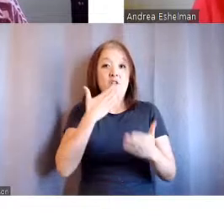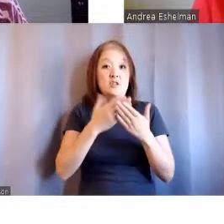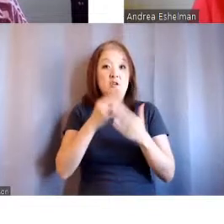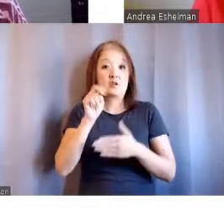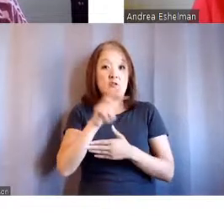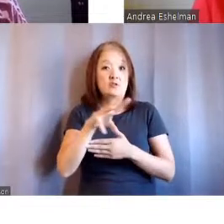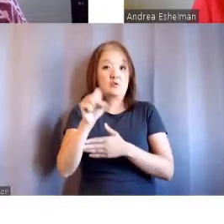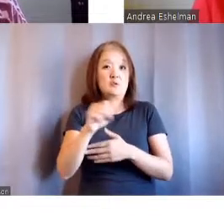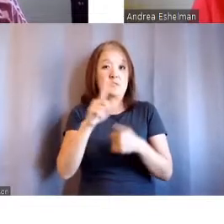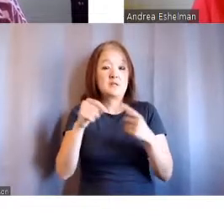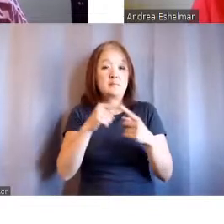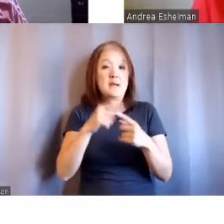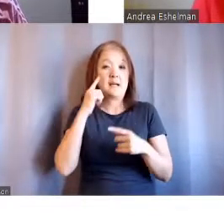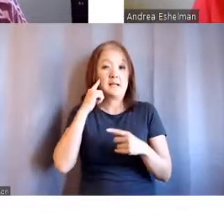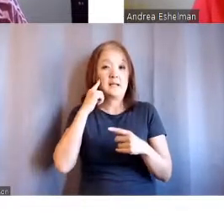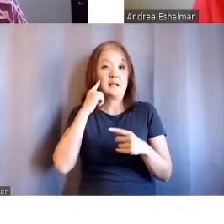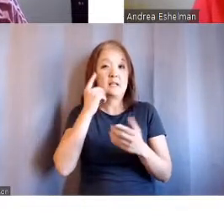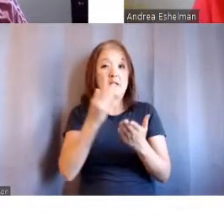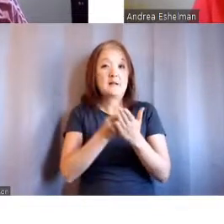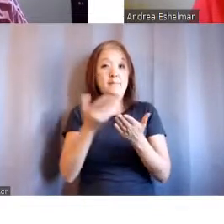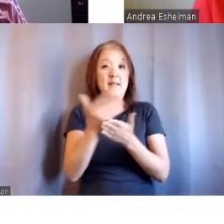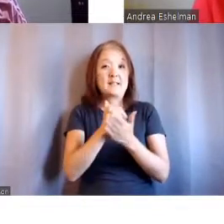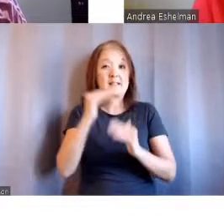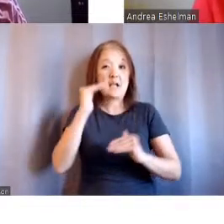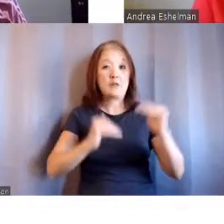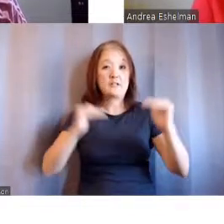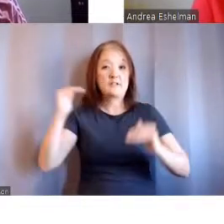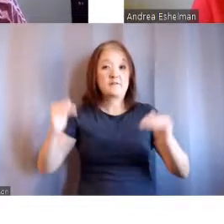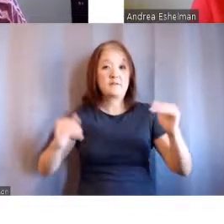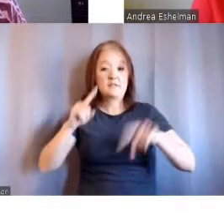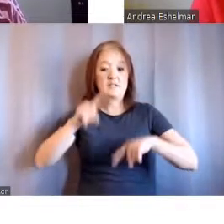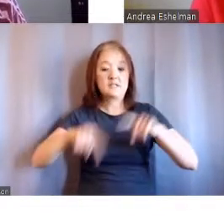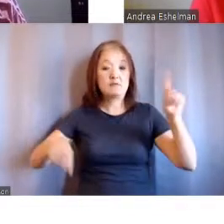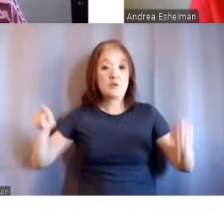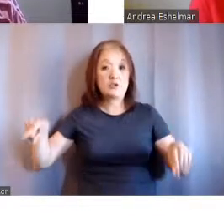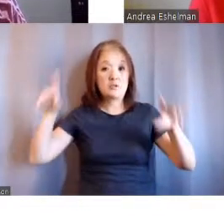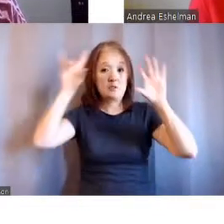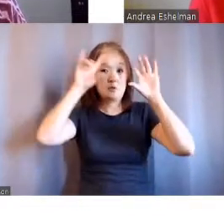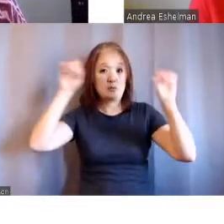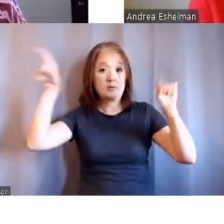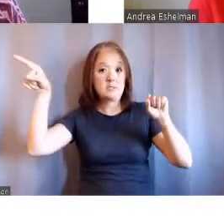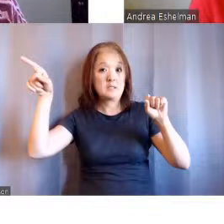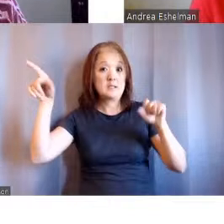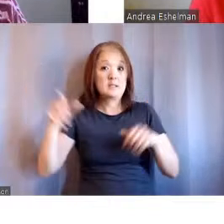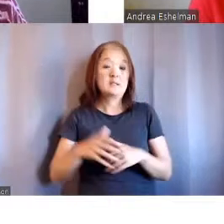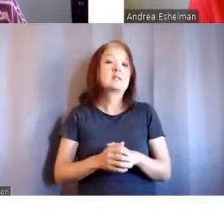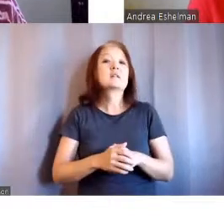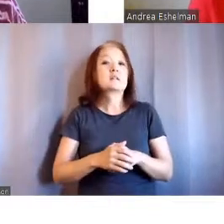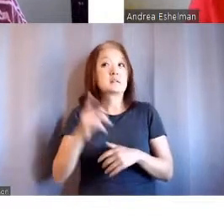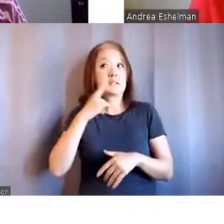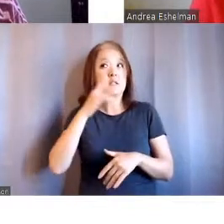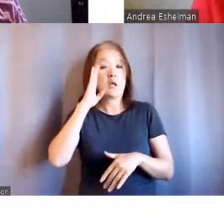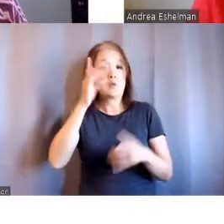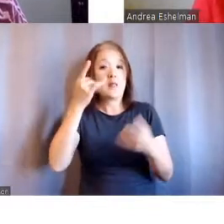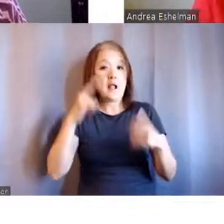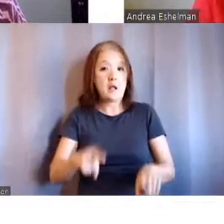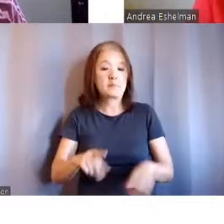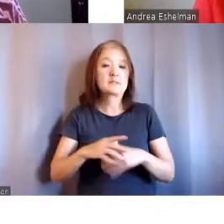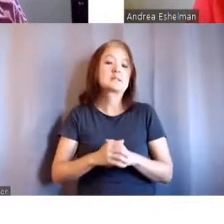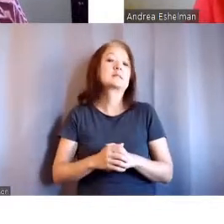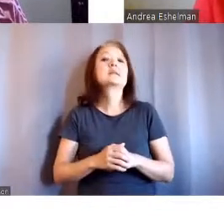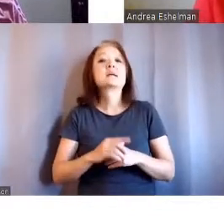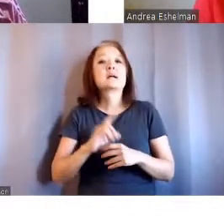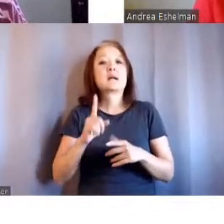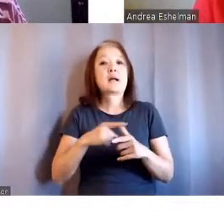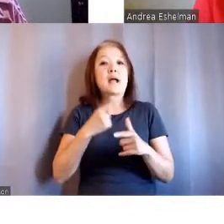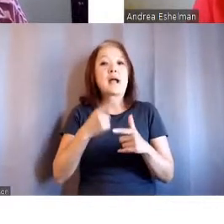hearing about the salary differentials, superintendent's intent to do that came as a gift that that was going to happen. And then the next gift